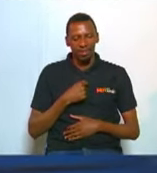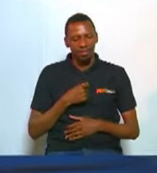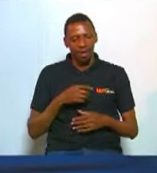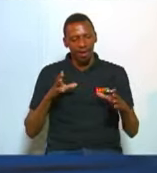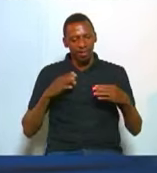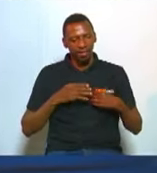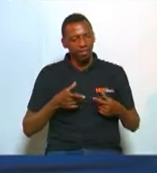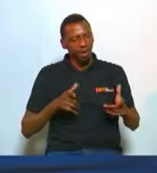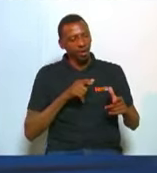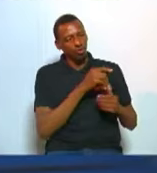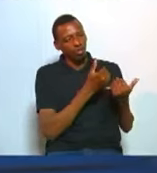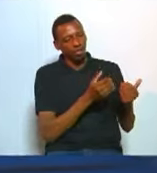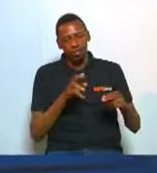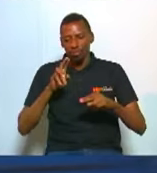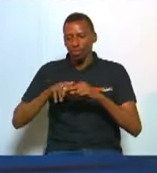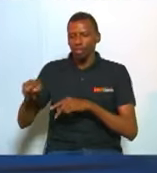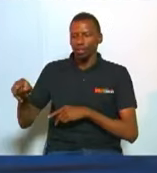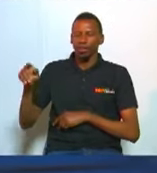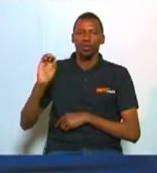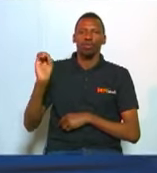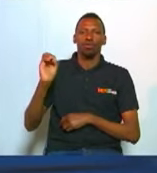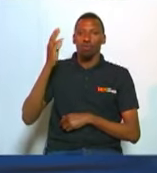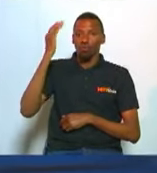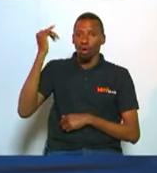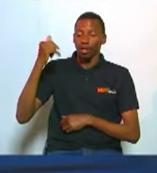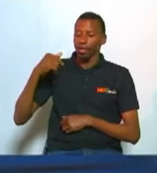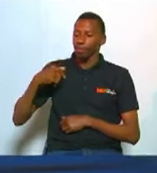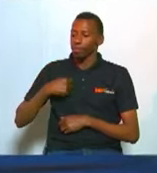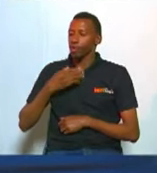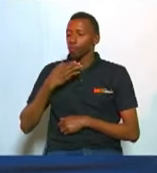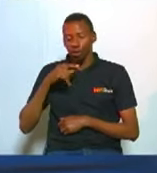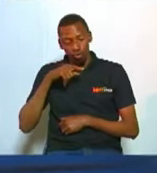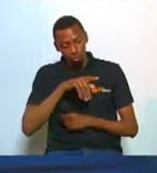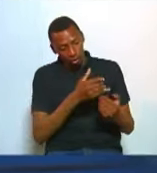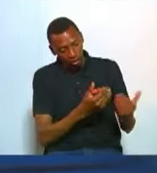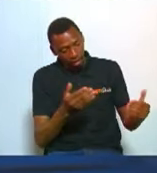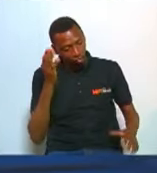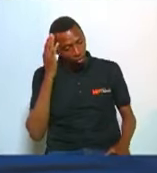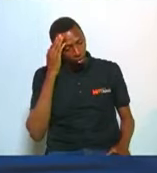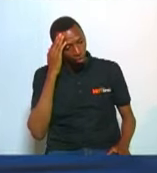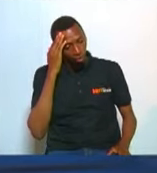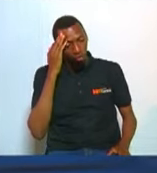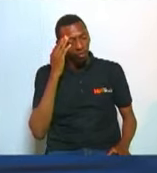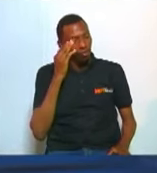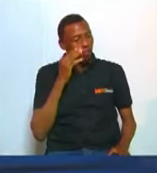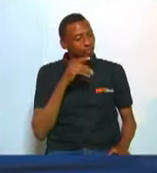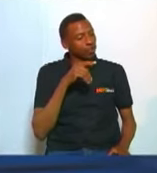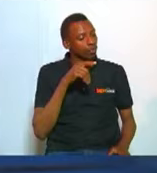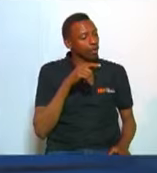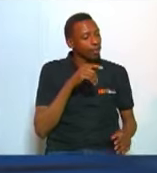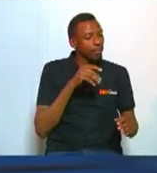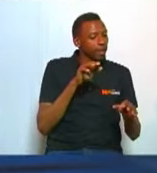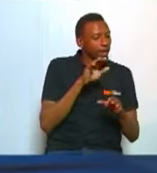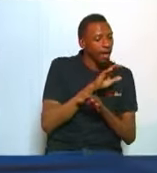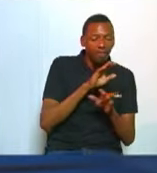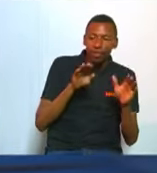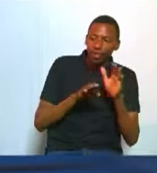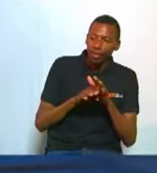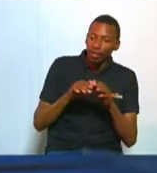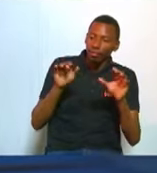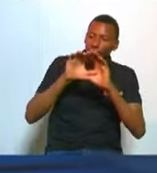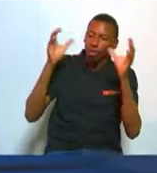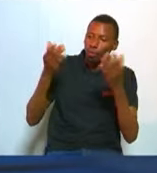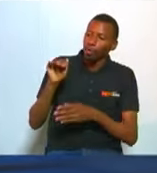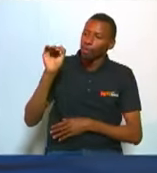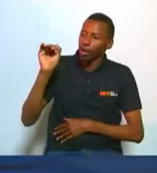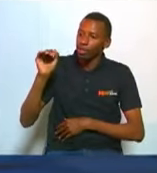sit here because I want your child to know is not everything you will ask in the world and